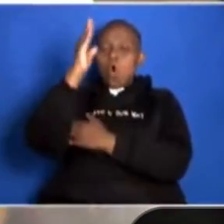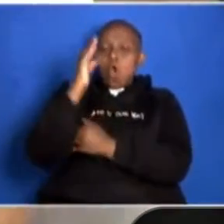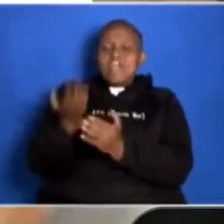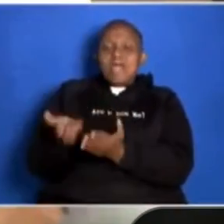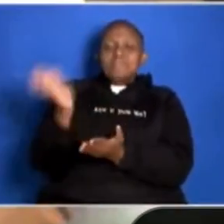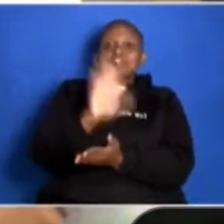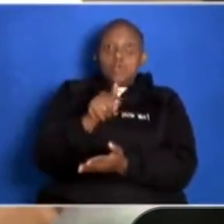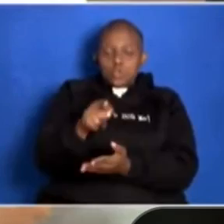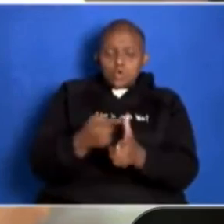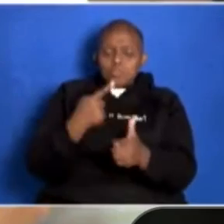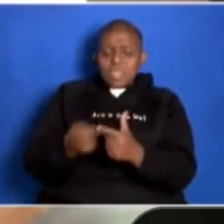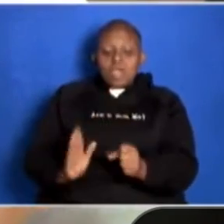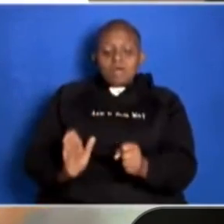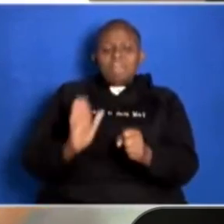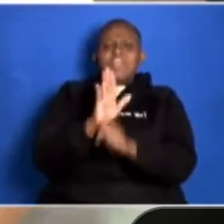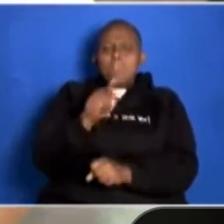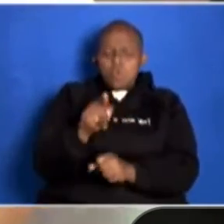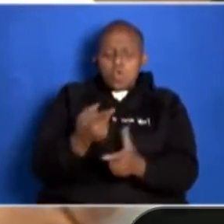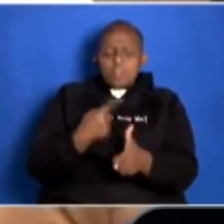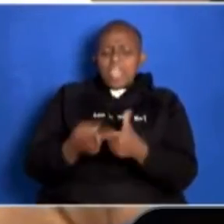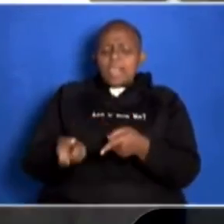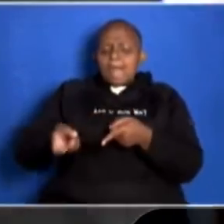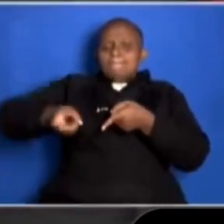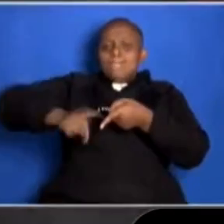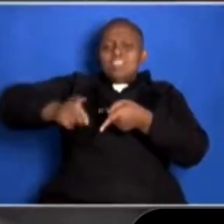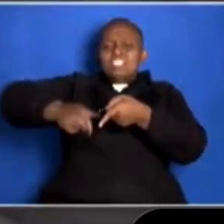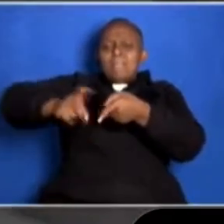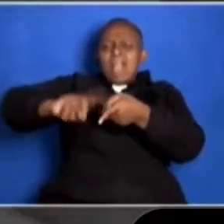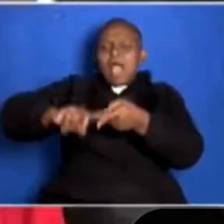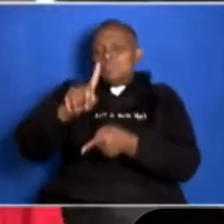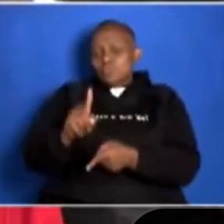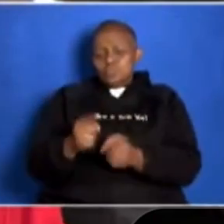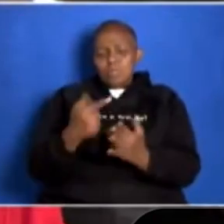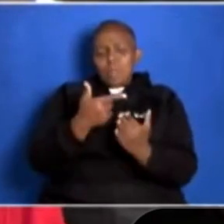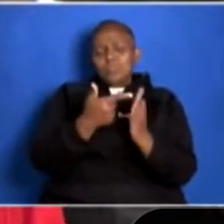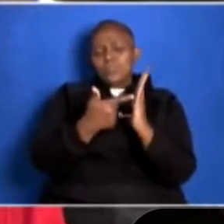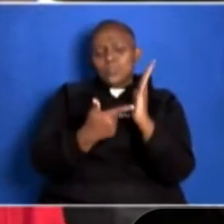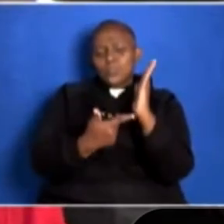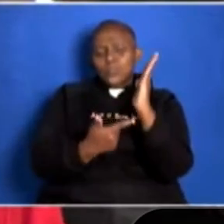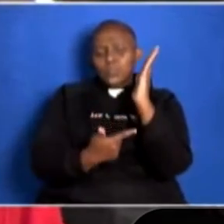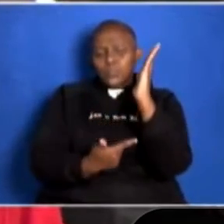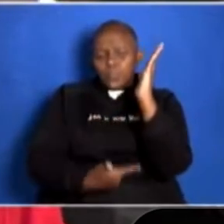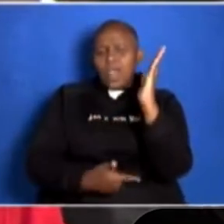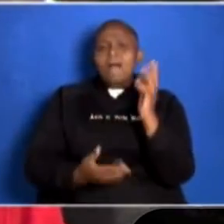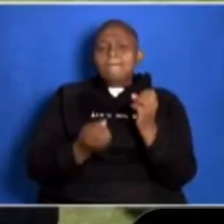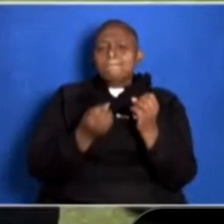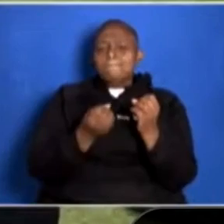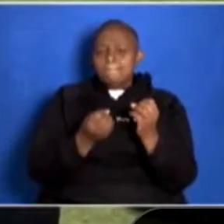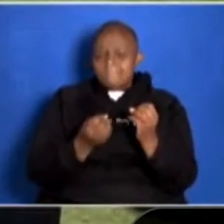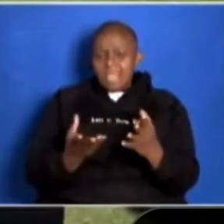you. Then he will multiply you. And the list is going to multiply you.